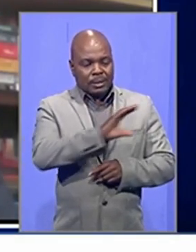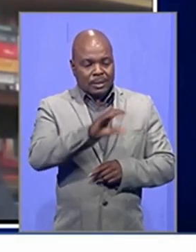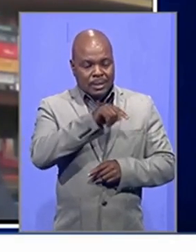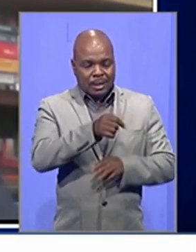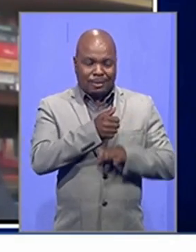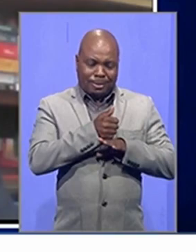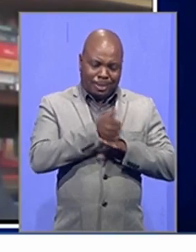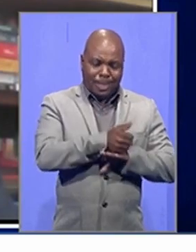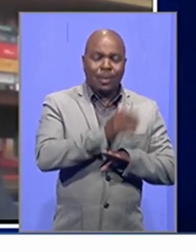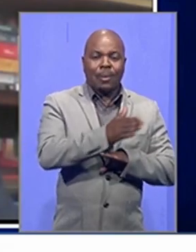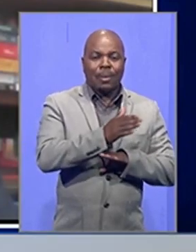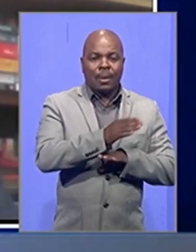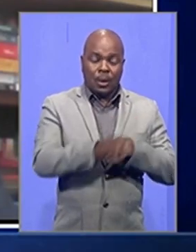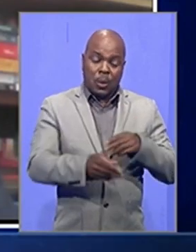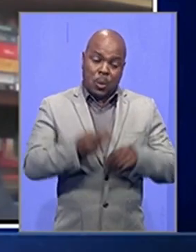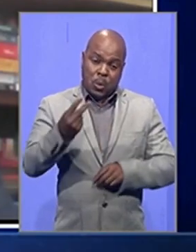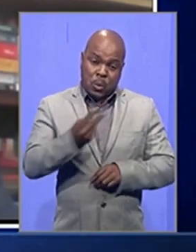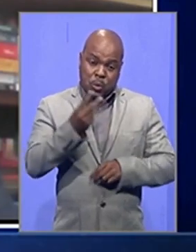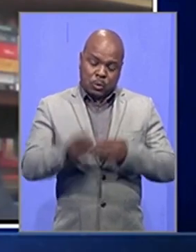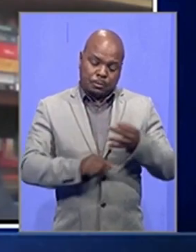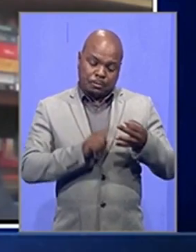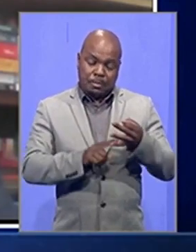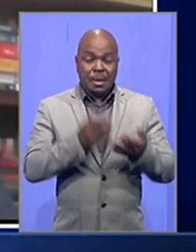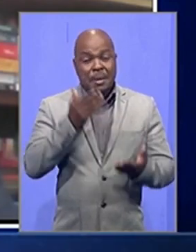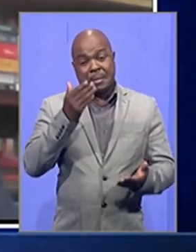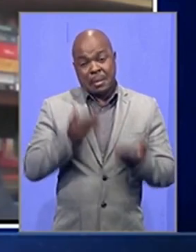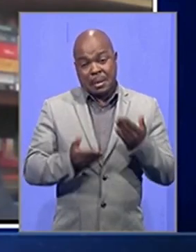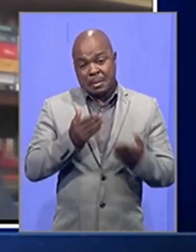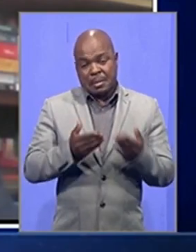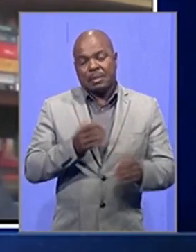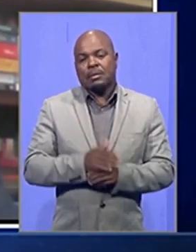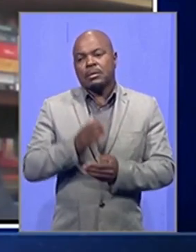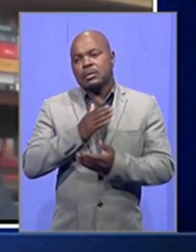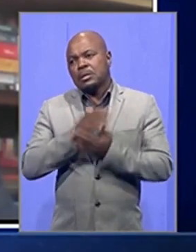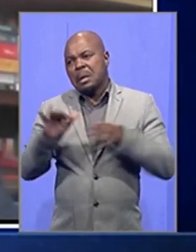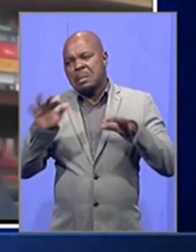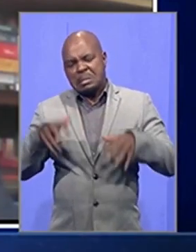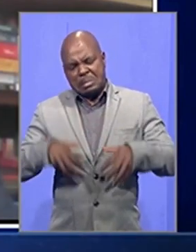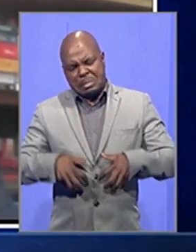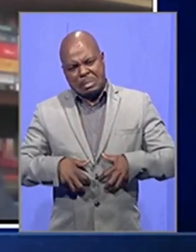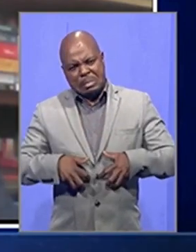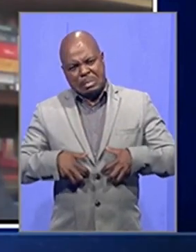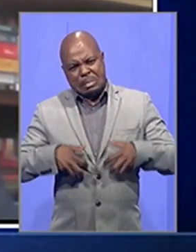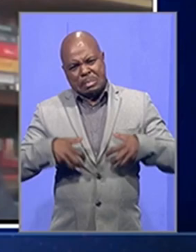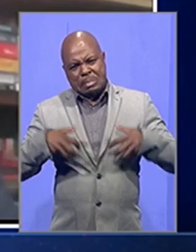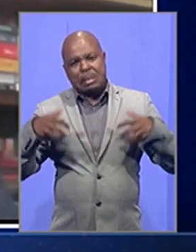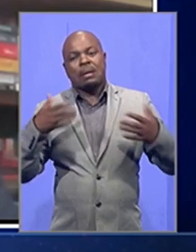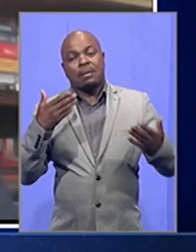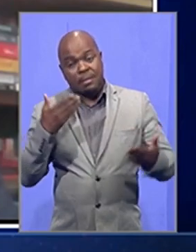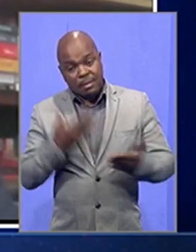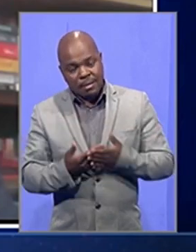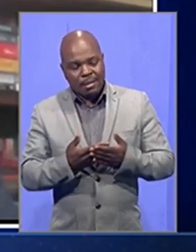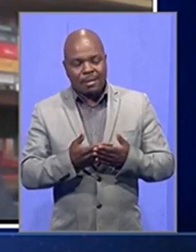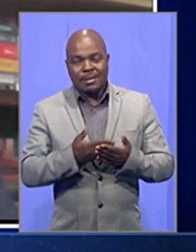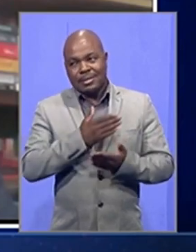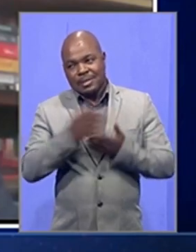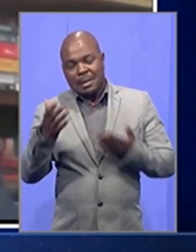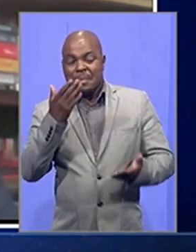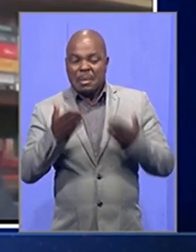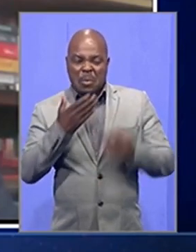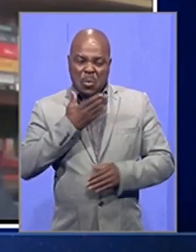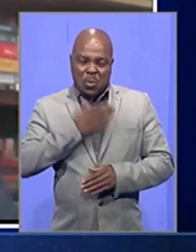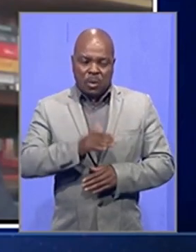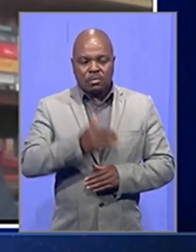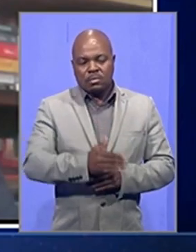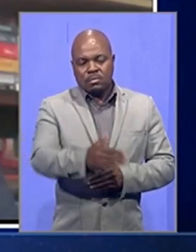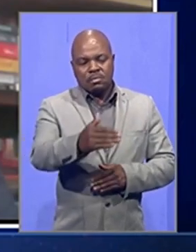and also it might, make some people agitated and want to collapse the